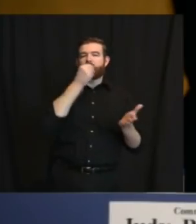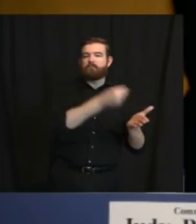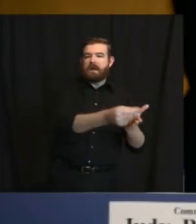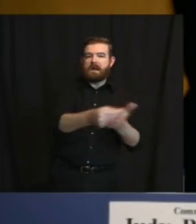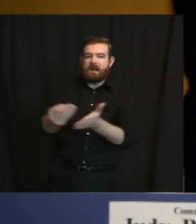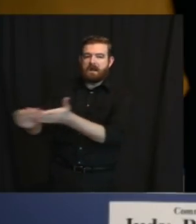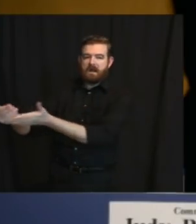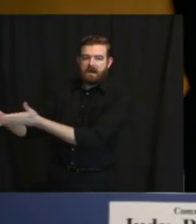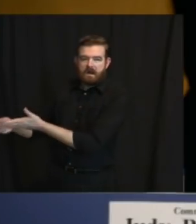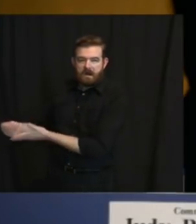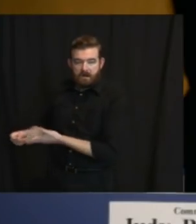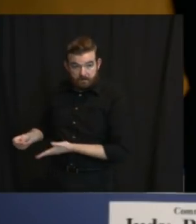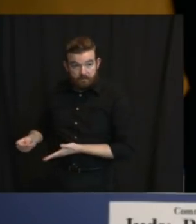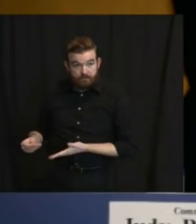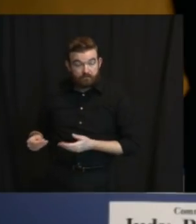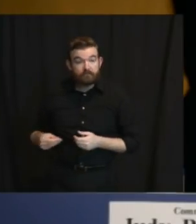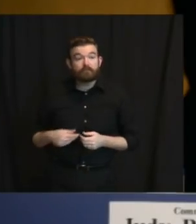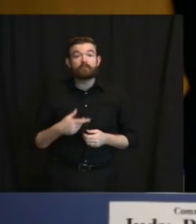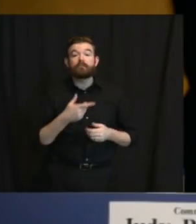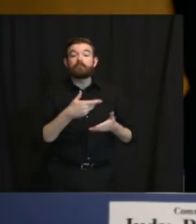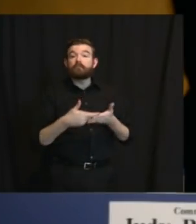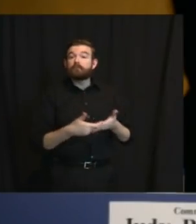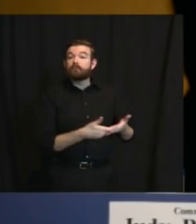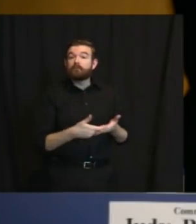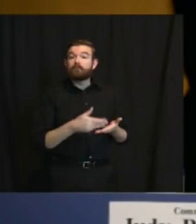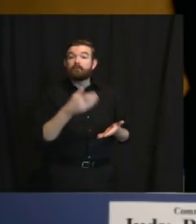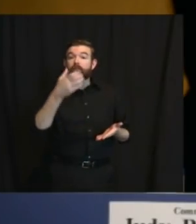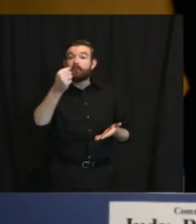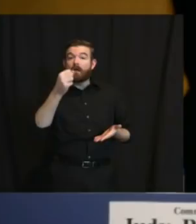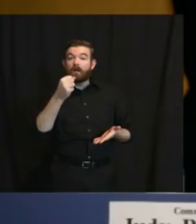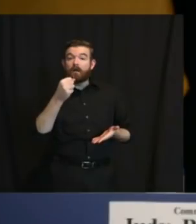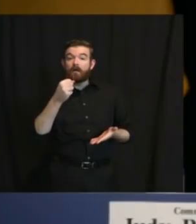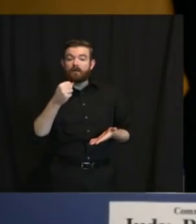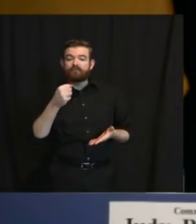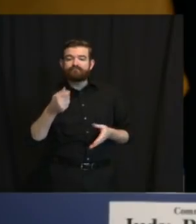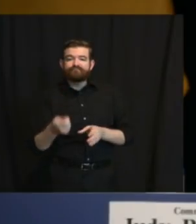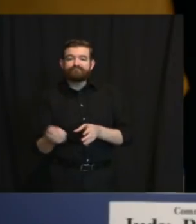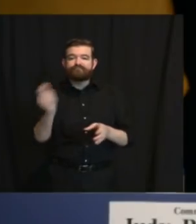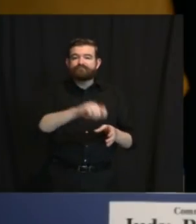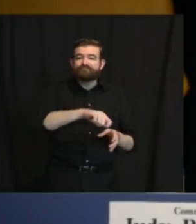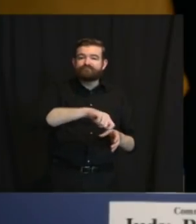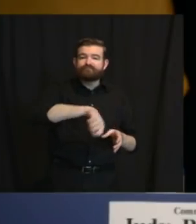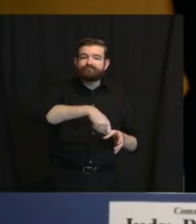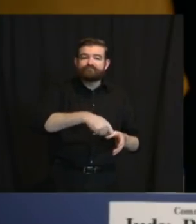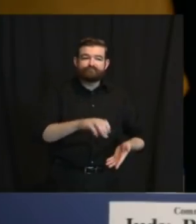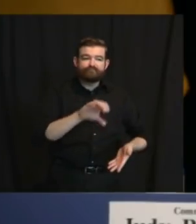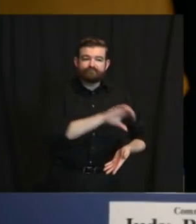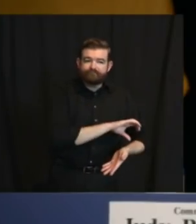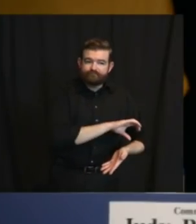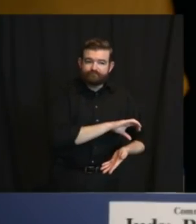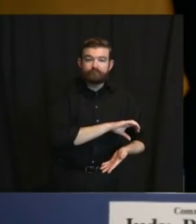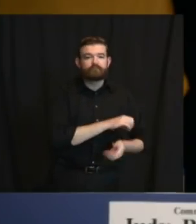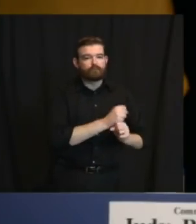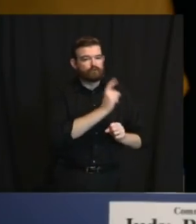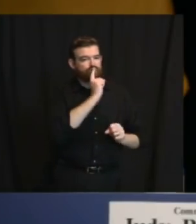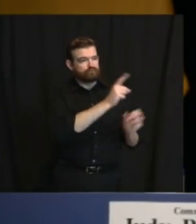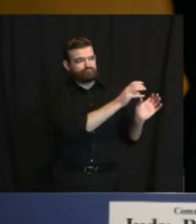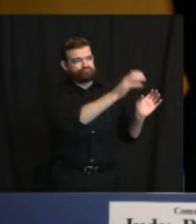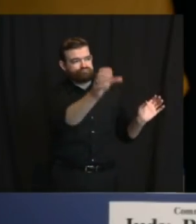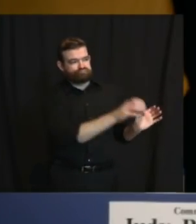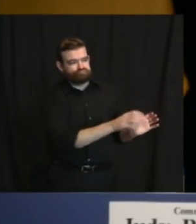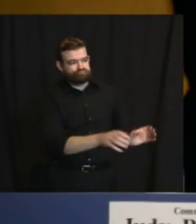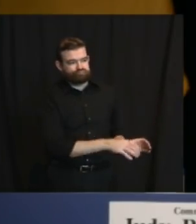ensure formula supplies are fully stocked at stores. We are also working closely with